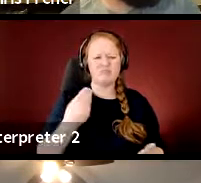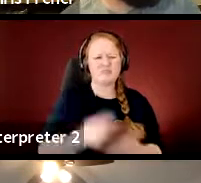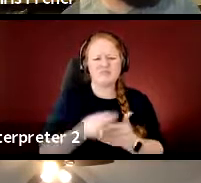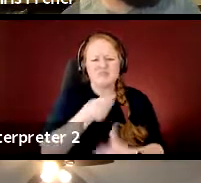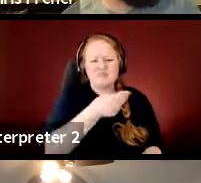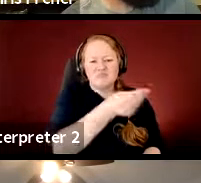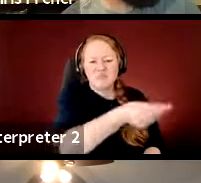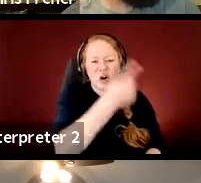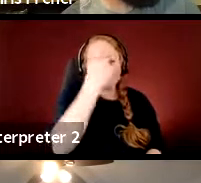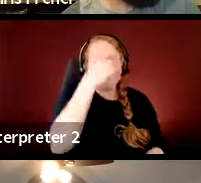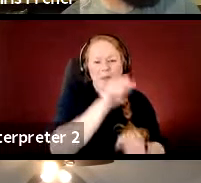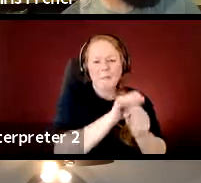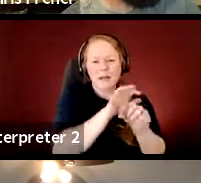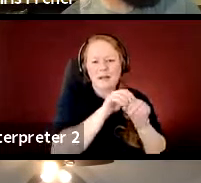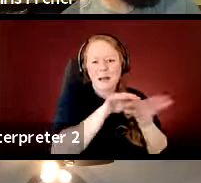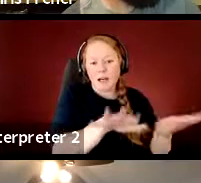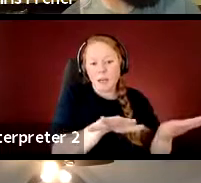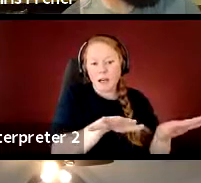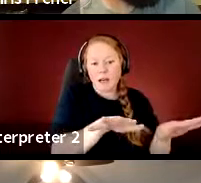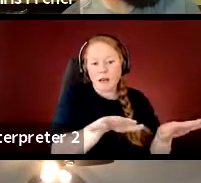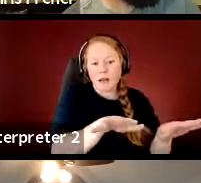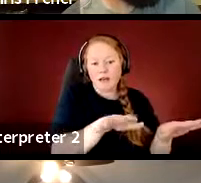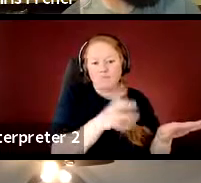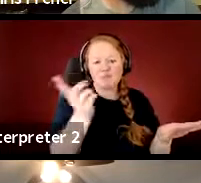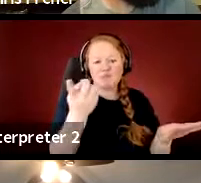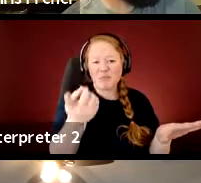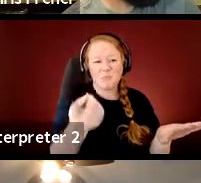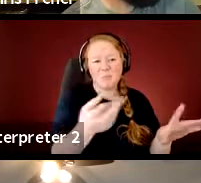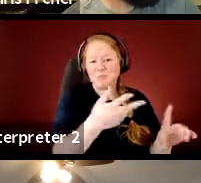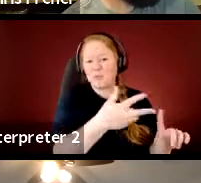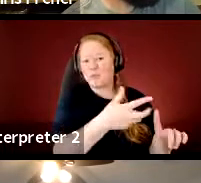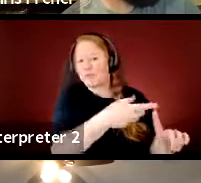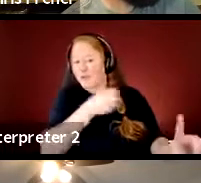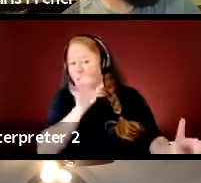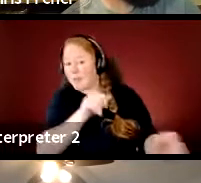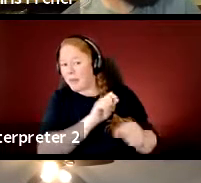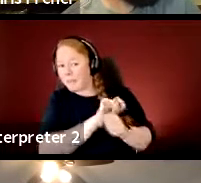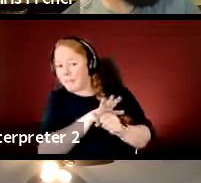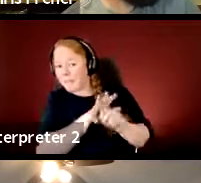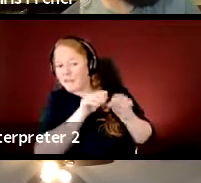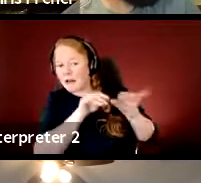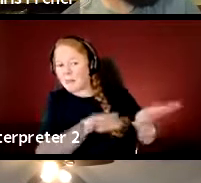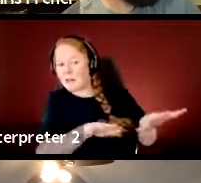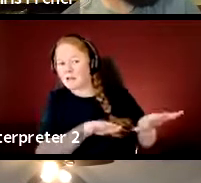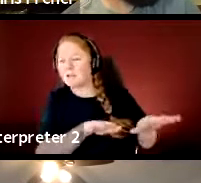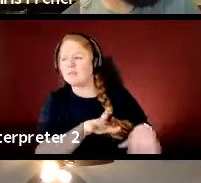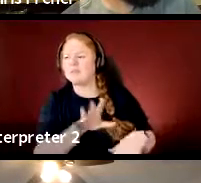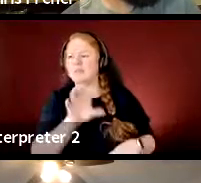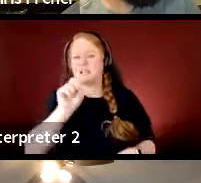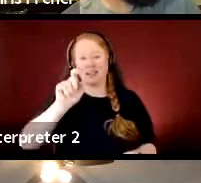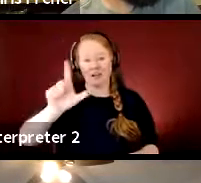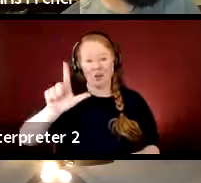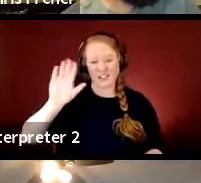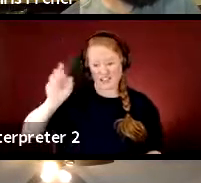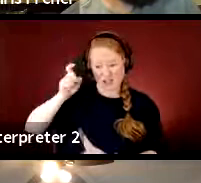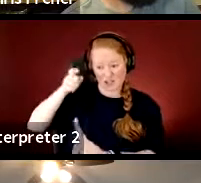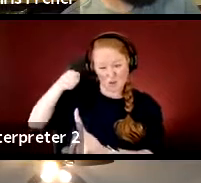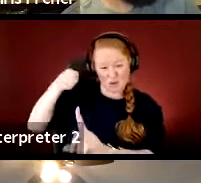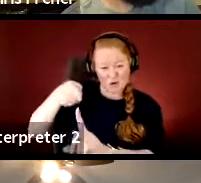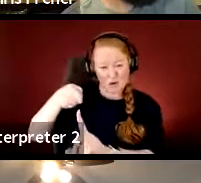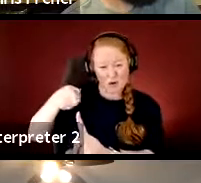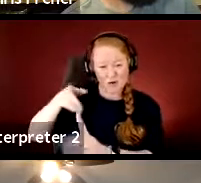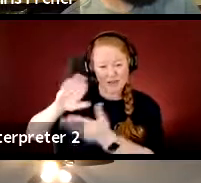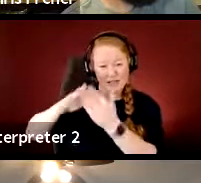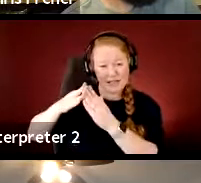of the pandemic. St. Louis is one of the target cities, 11 target cities from Donald Trump.